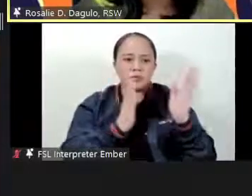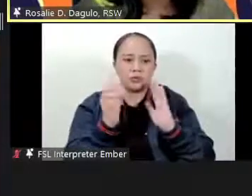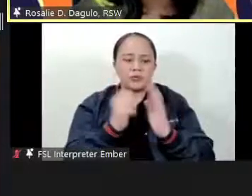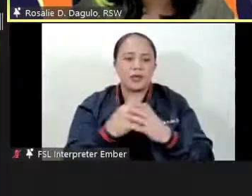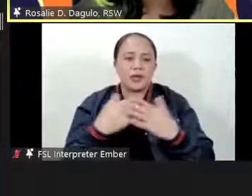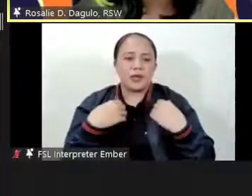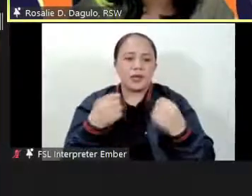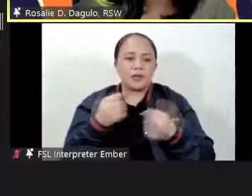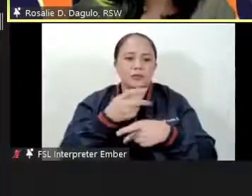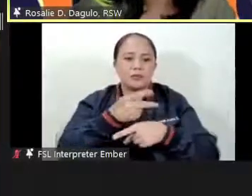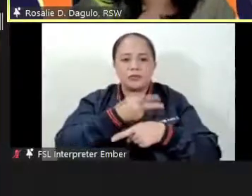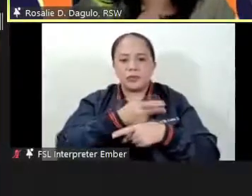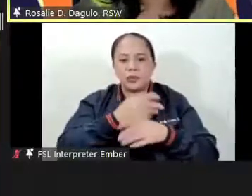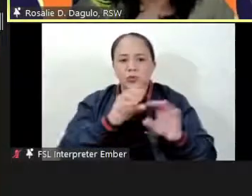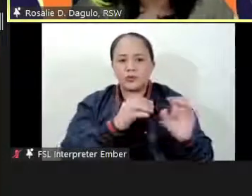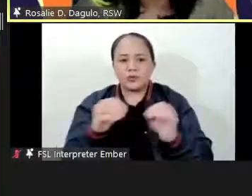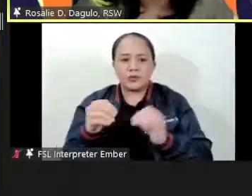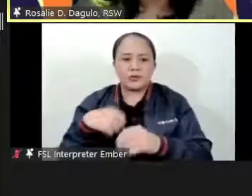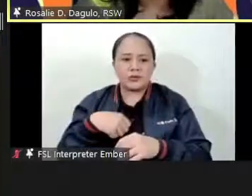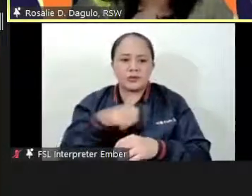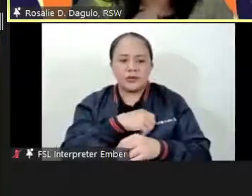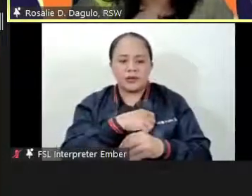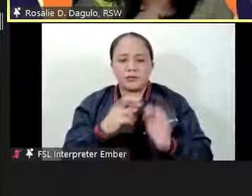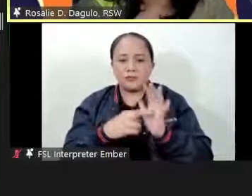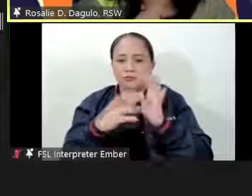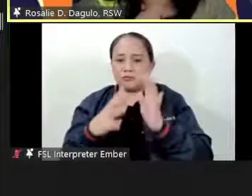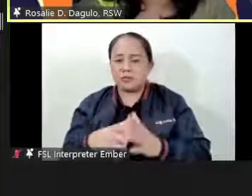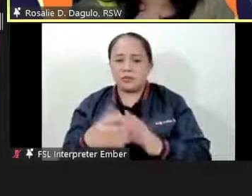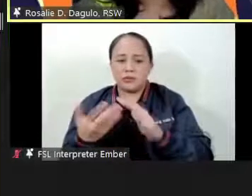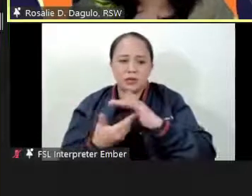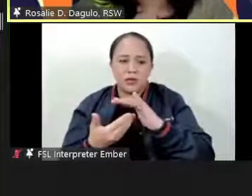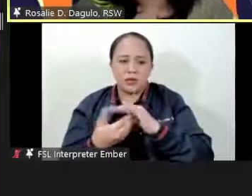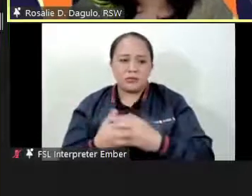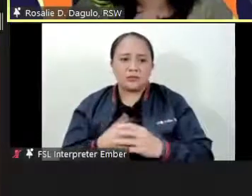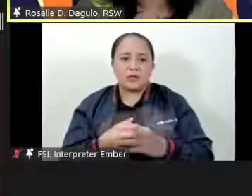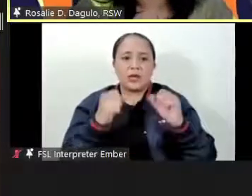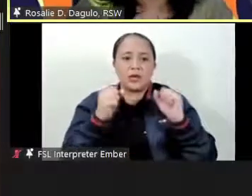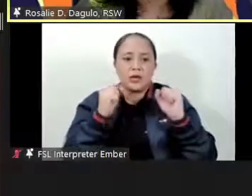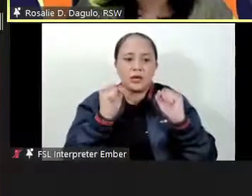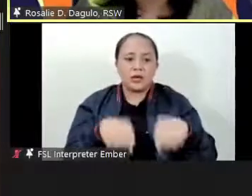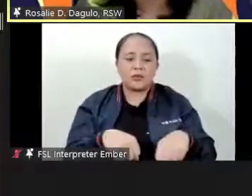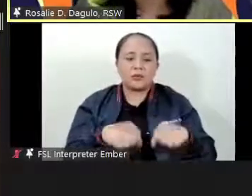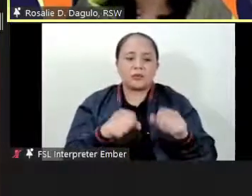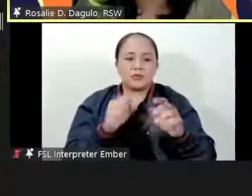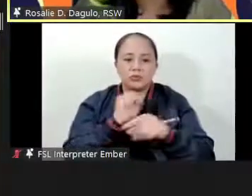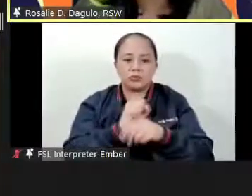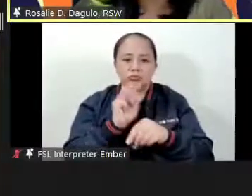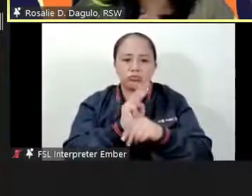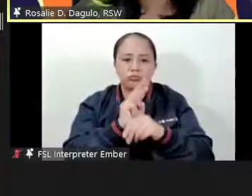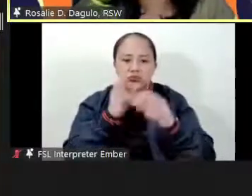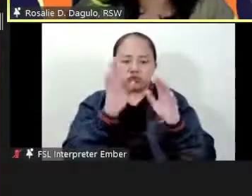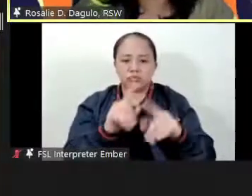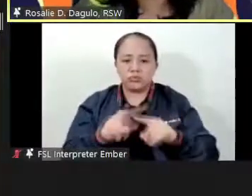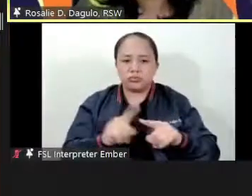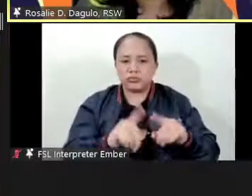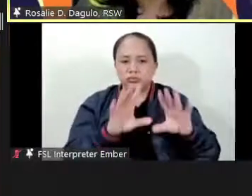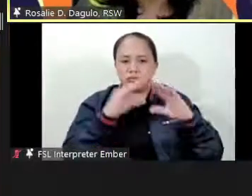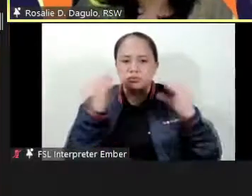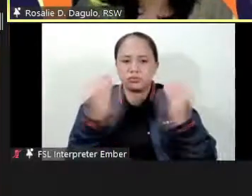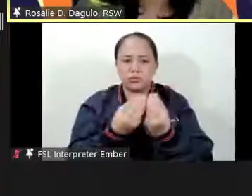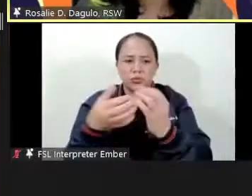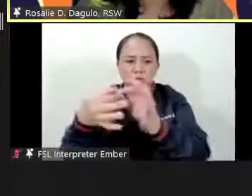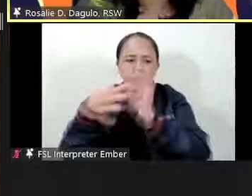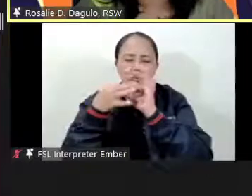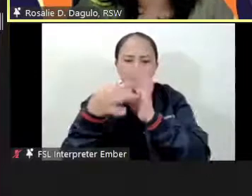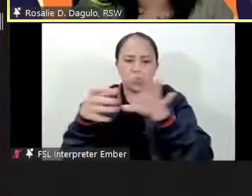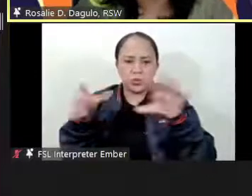of the client. This enables the social worker in an organization or different organizations to coordinate their